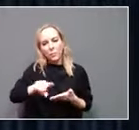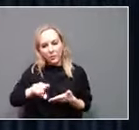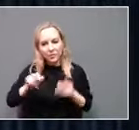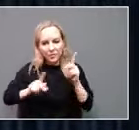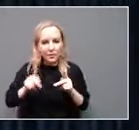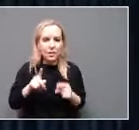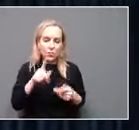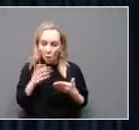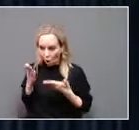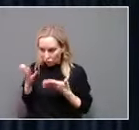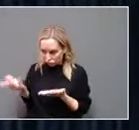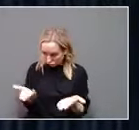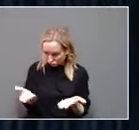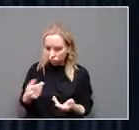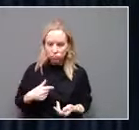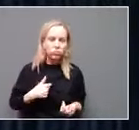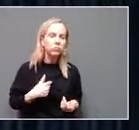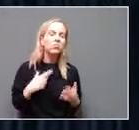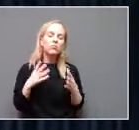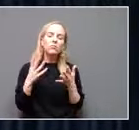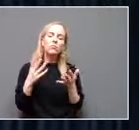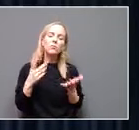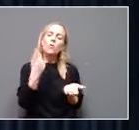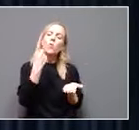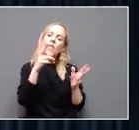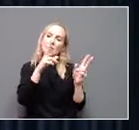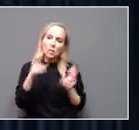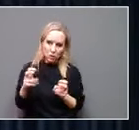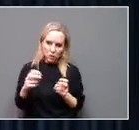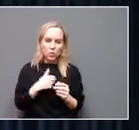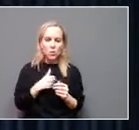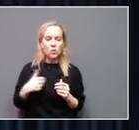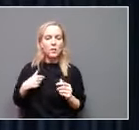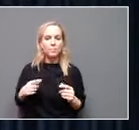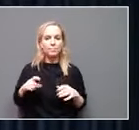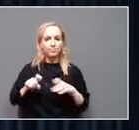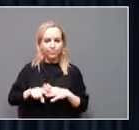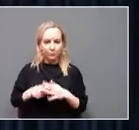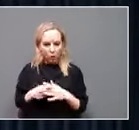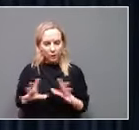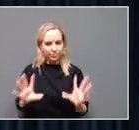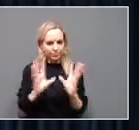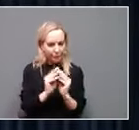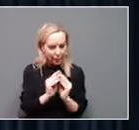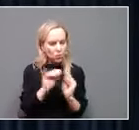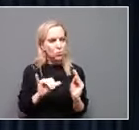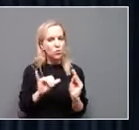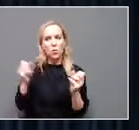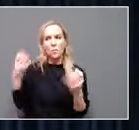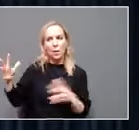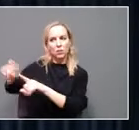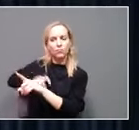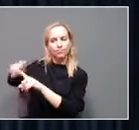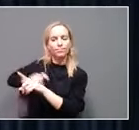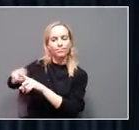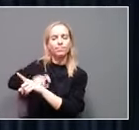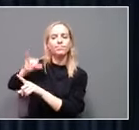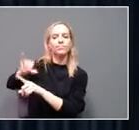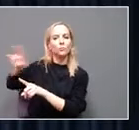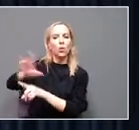This was one of the issues that when we came into session, I was receiving a lot of calls from constituents that they were